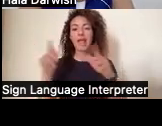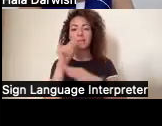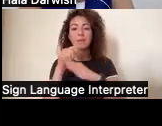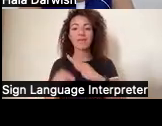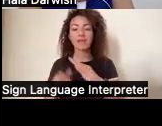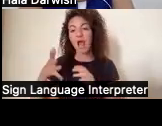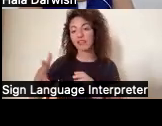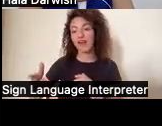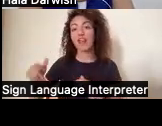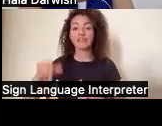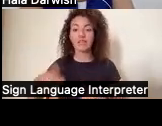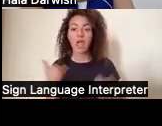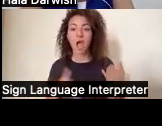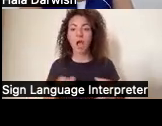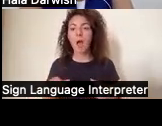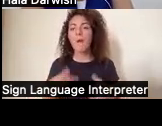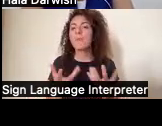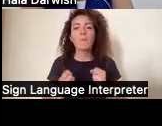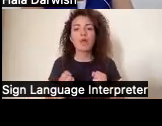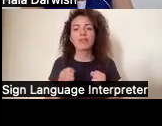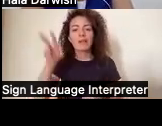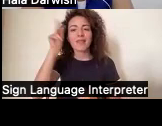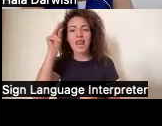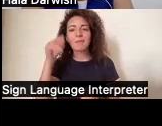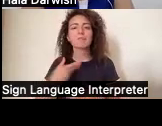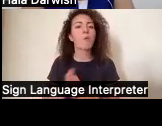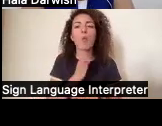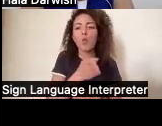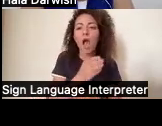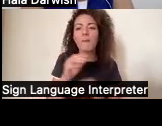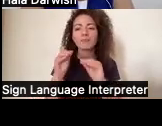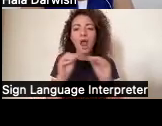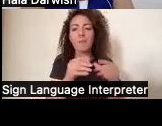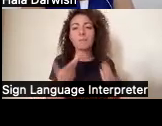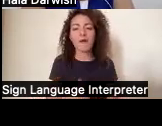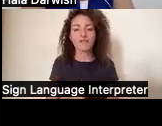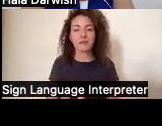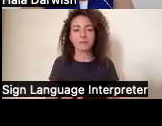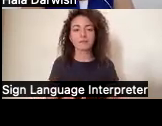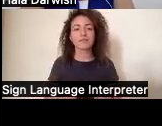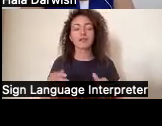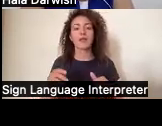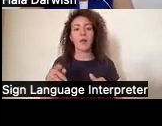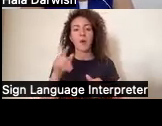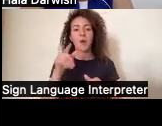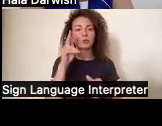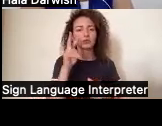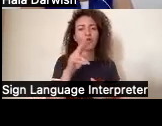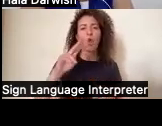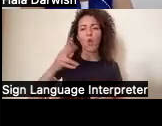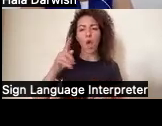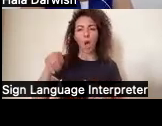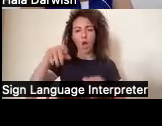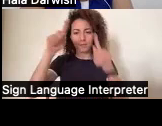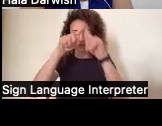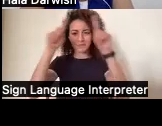children with disabilities are without education. For example, in Hasake Governorate, 68 are in Aleppo, 49